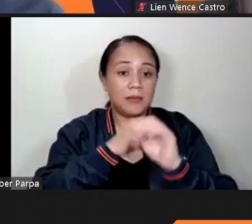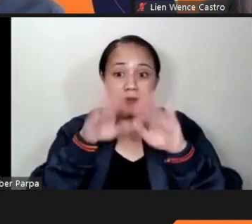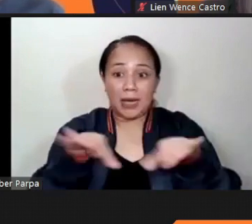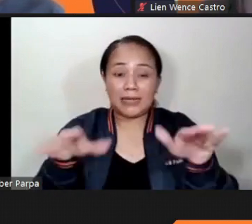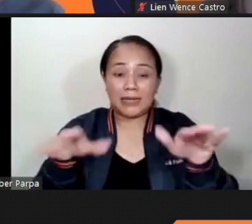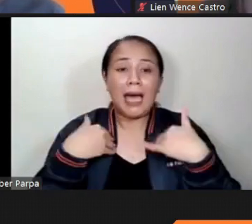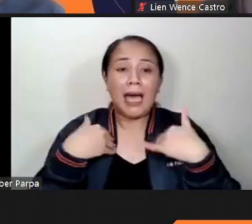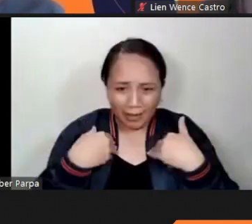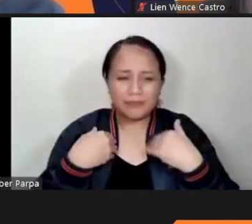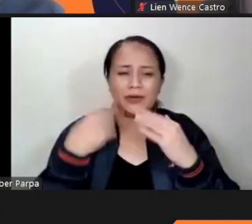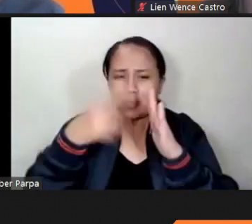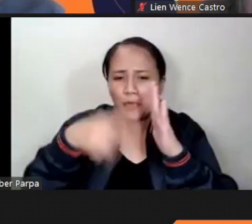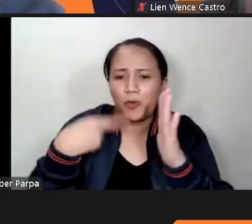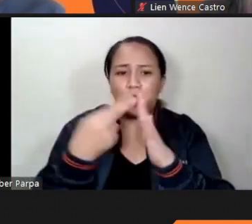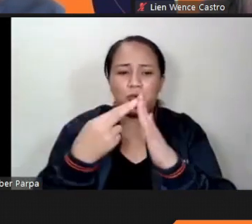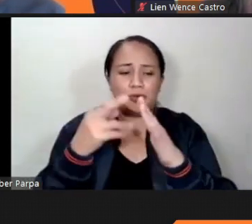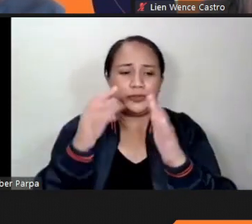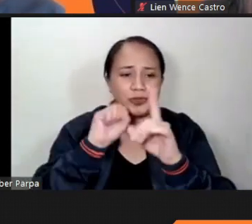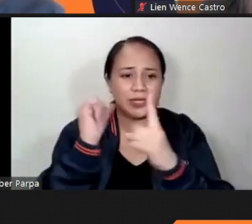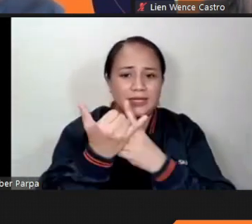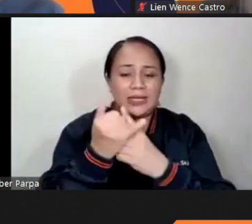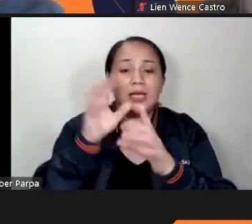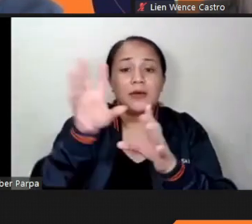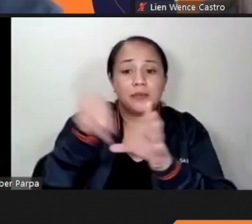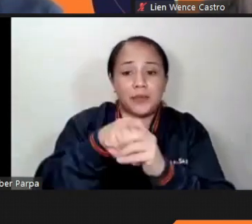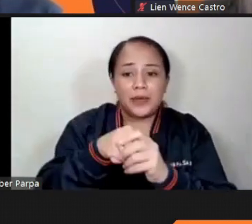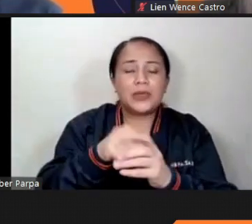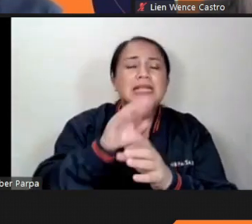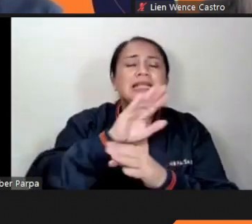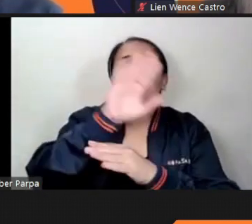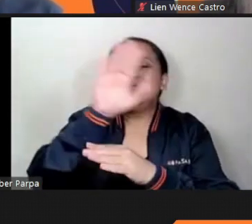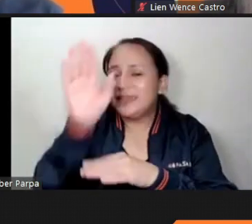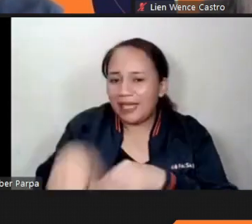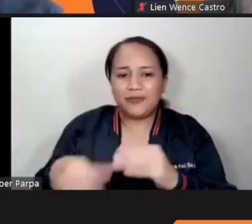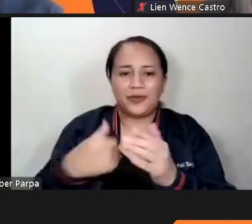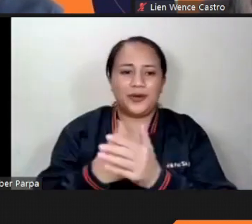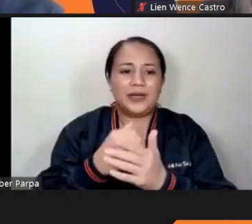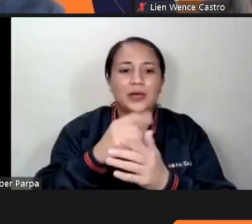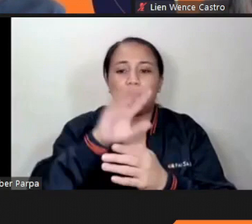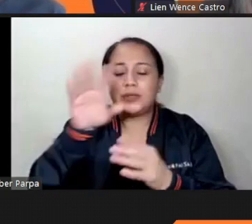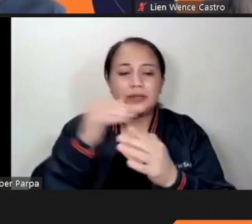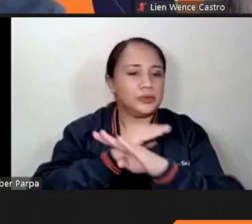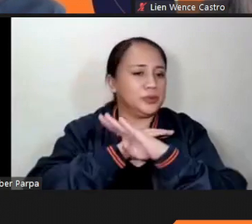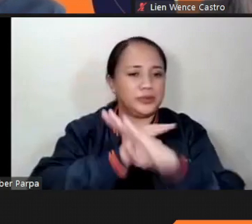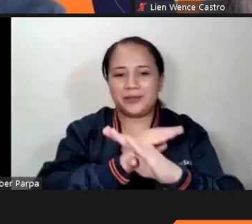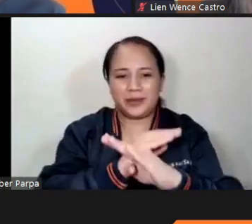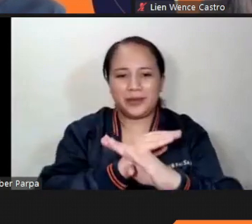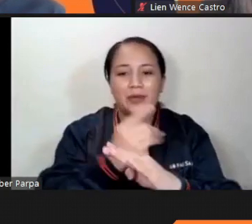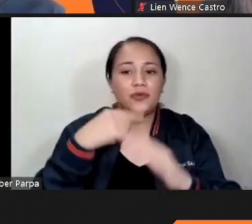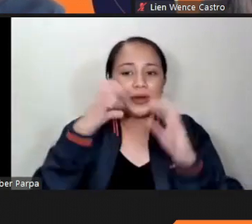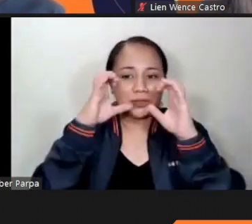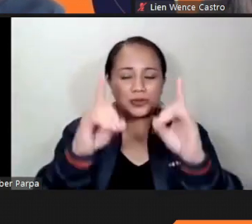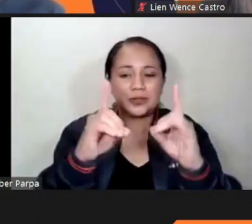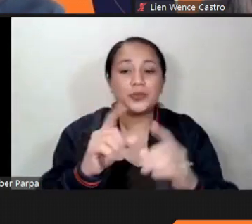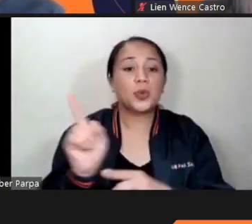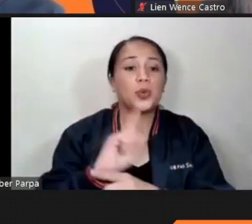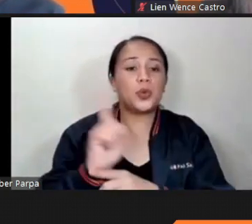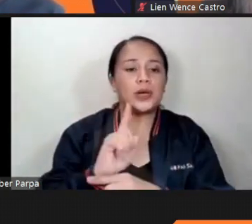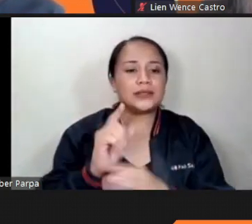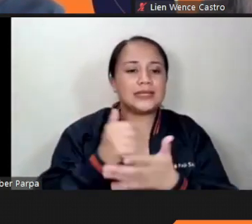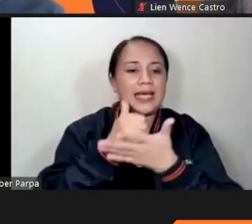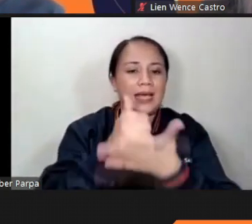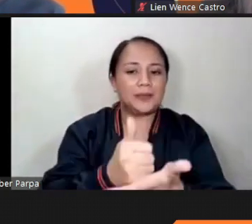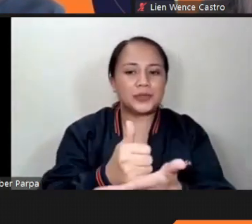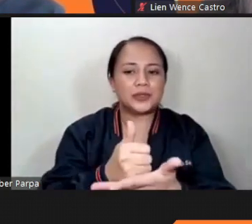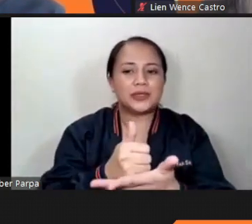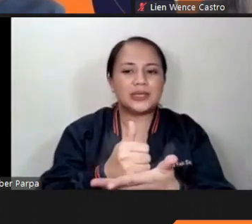gampanin sa ating lipunan, and our participation will never be and is not an hindrance to our education. Instead, it helps us, diba? It